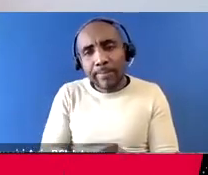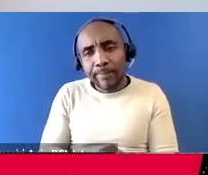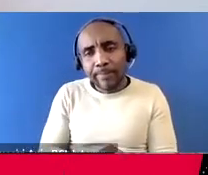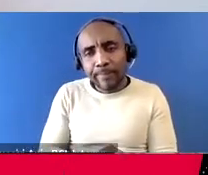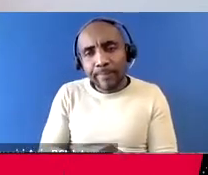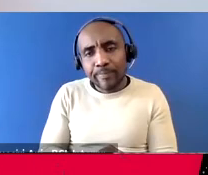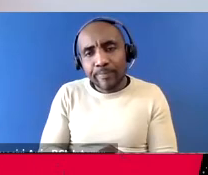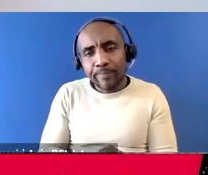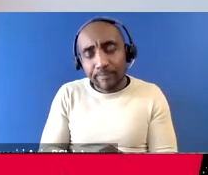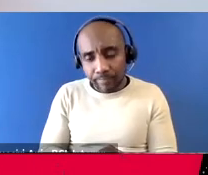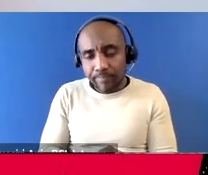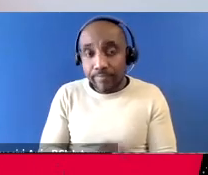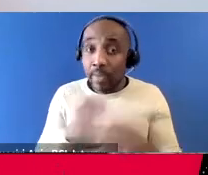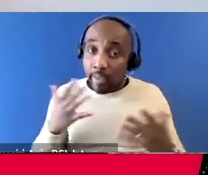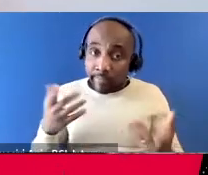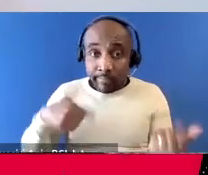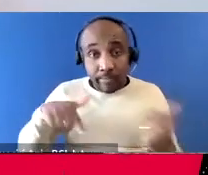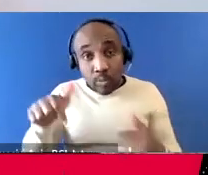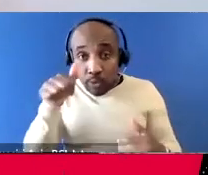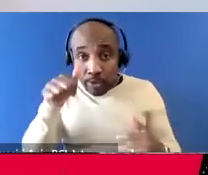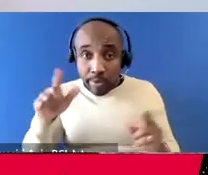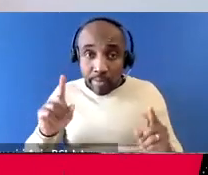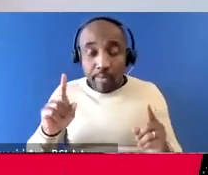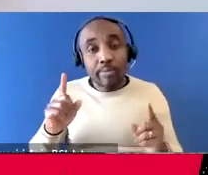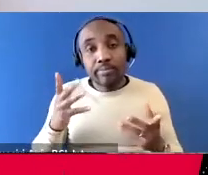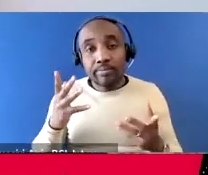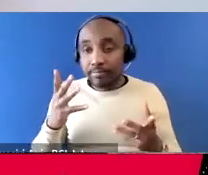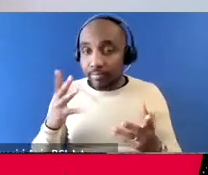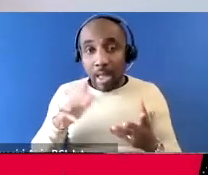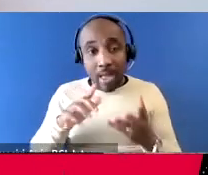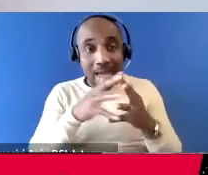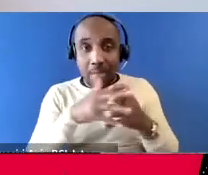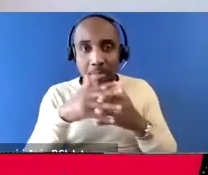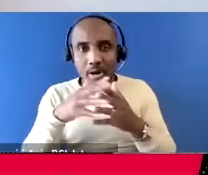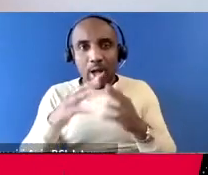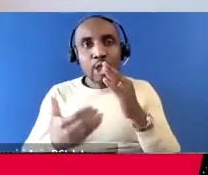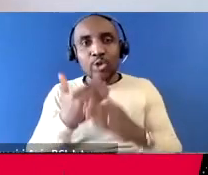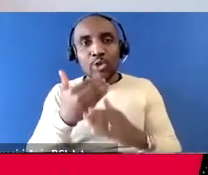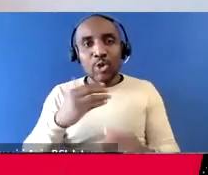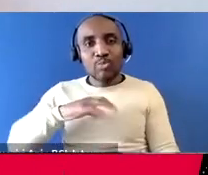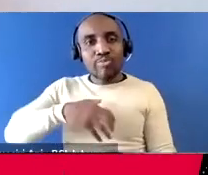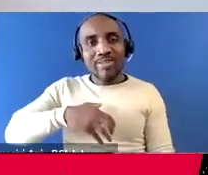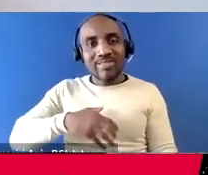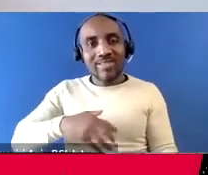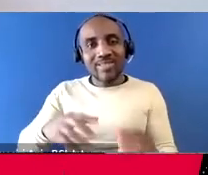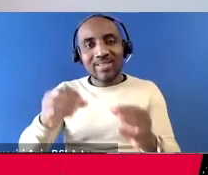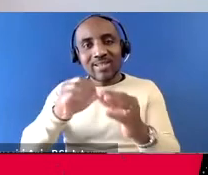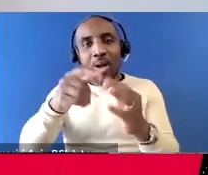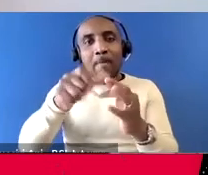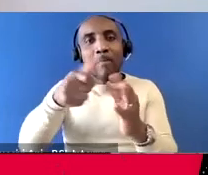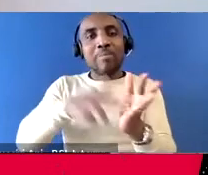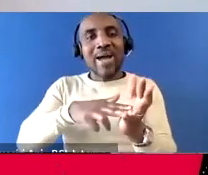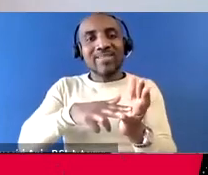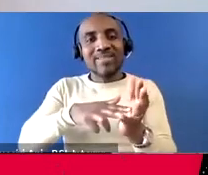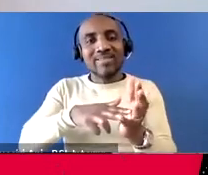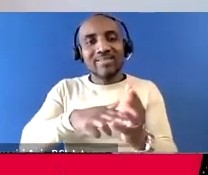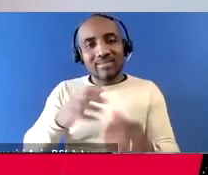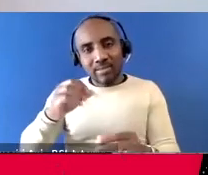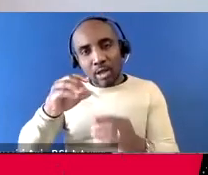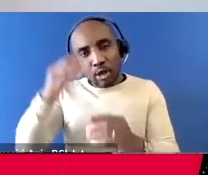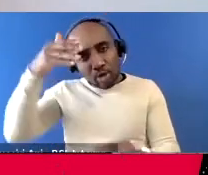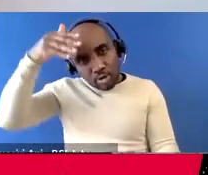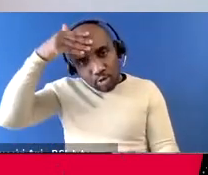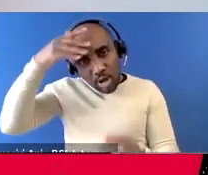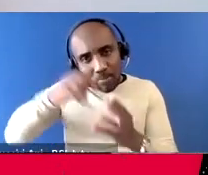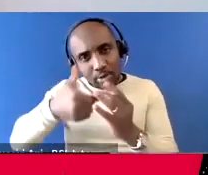the Biden administration announcing the end of arms sales, even though it's still unclear how and what